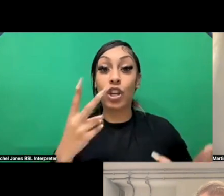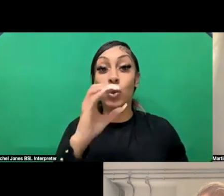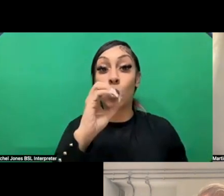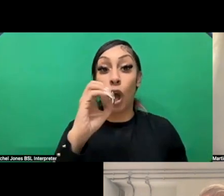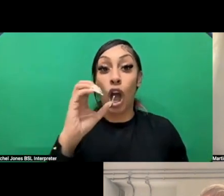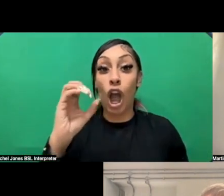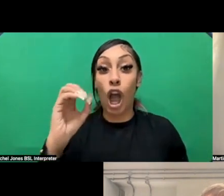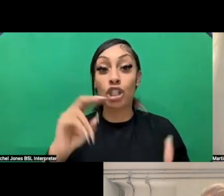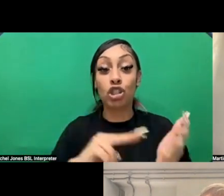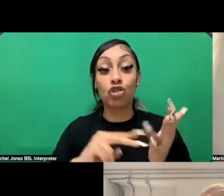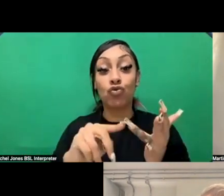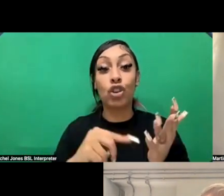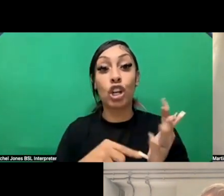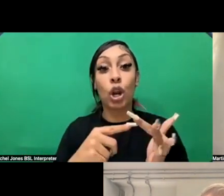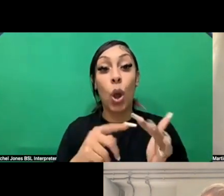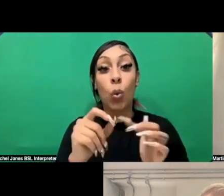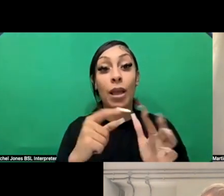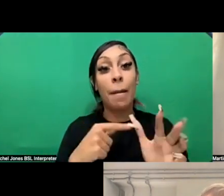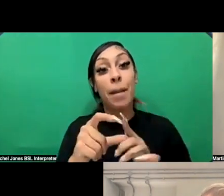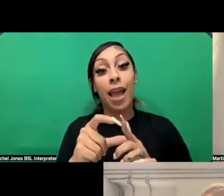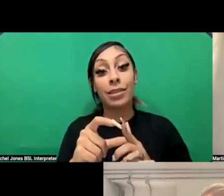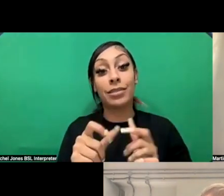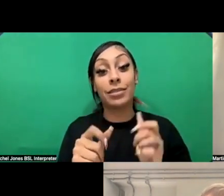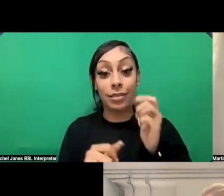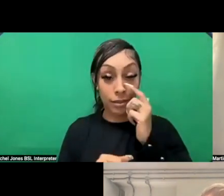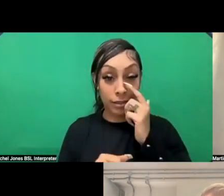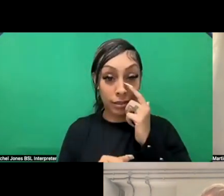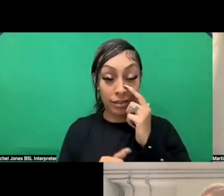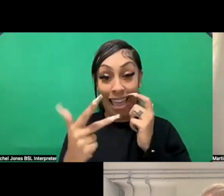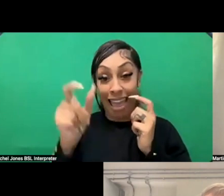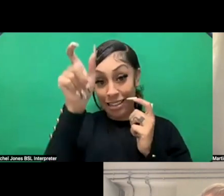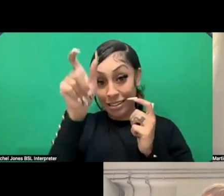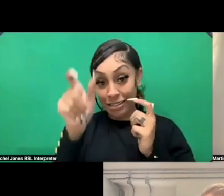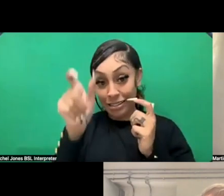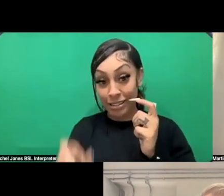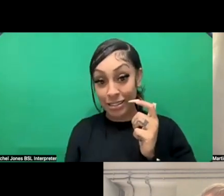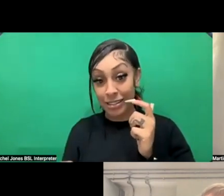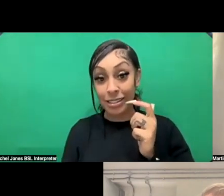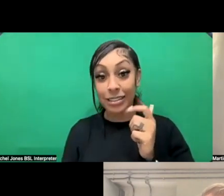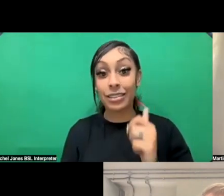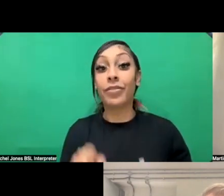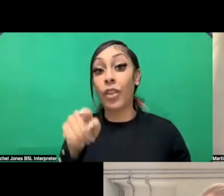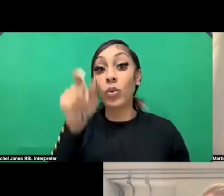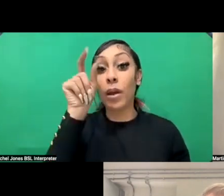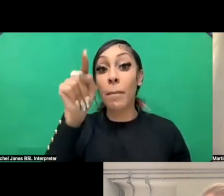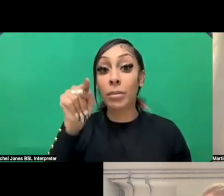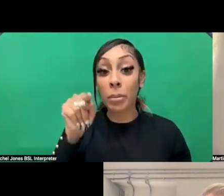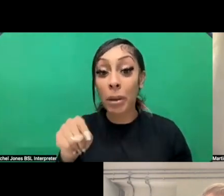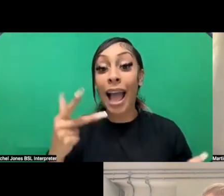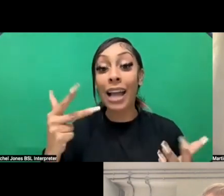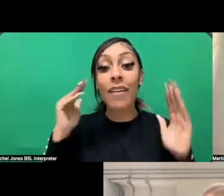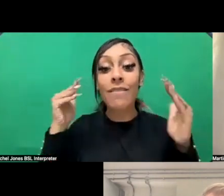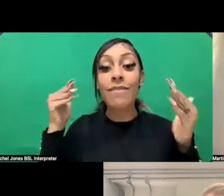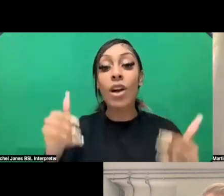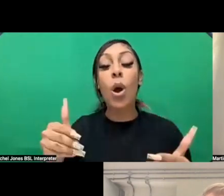itself, and there are only 8 other buttons that are on the left side, and those buttons are focused on the sort of